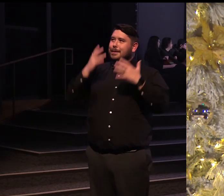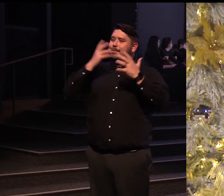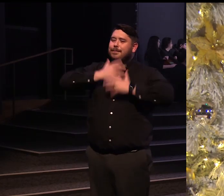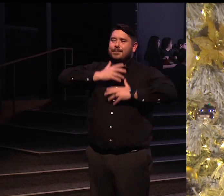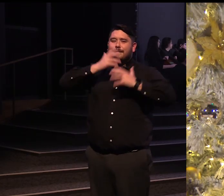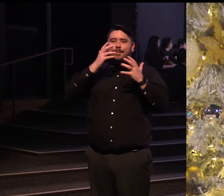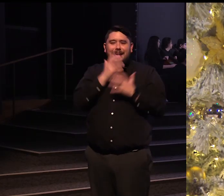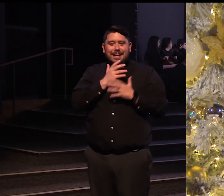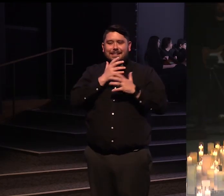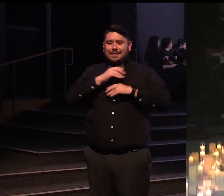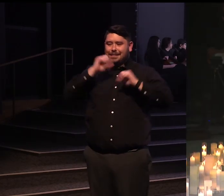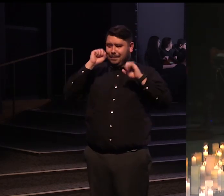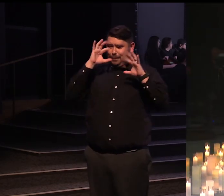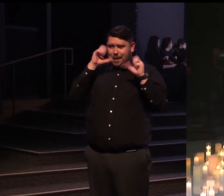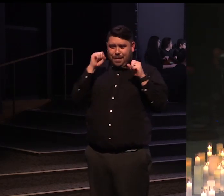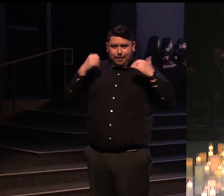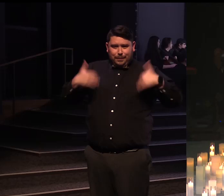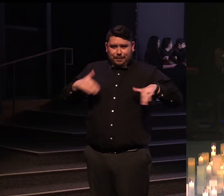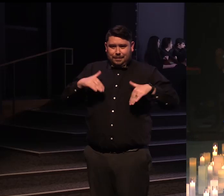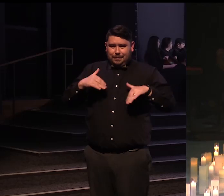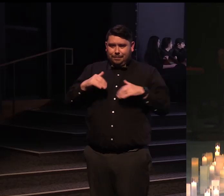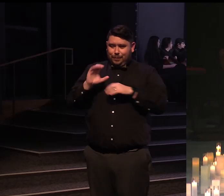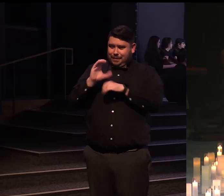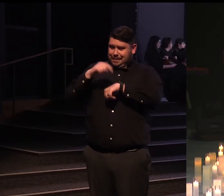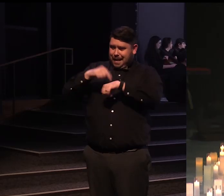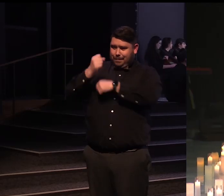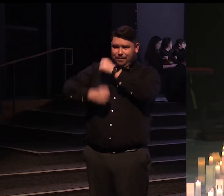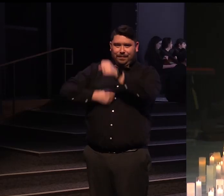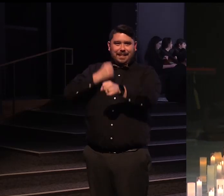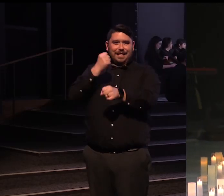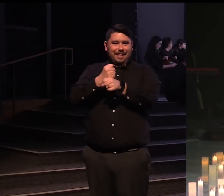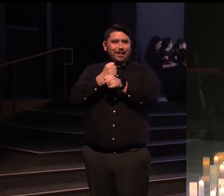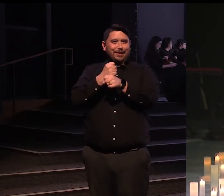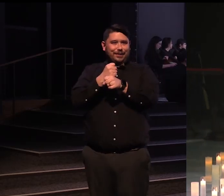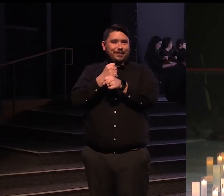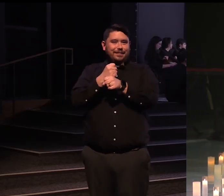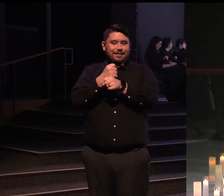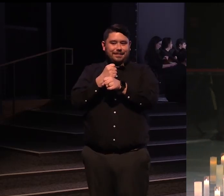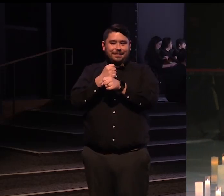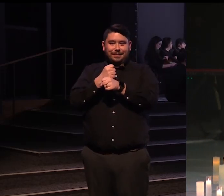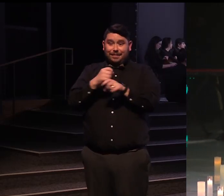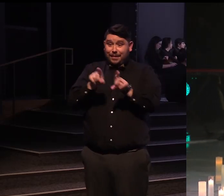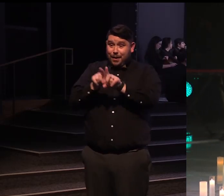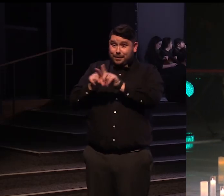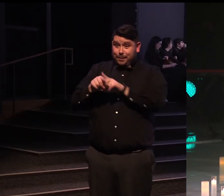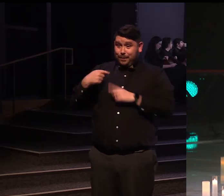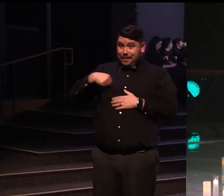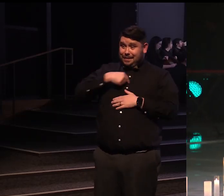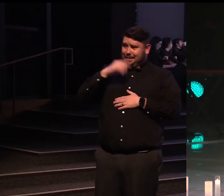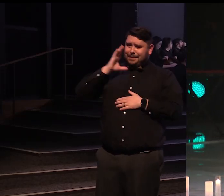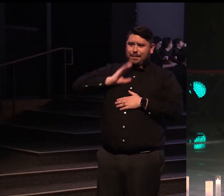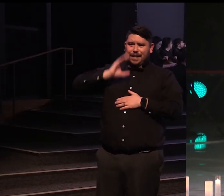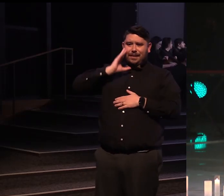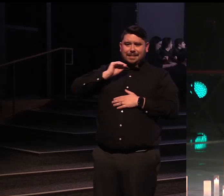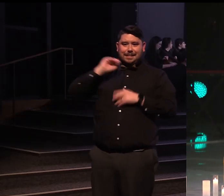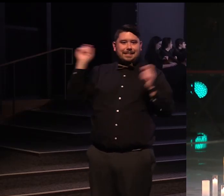incredible season and reality that we get to celebrate together, that